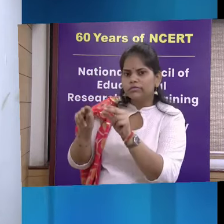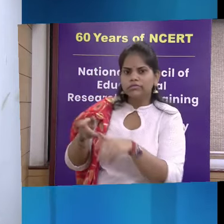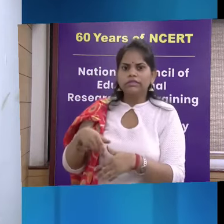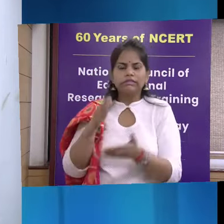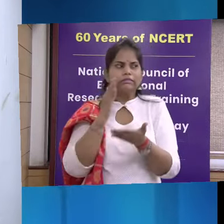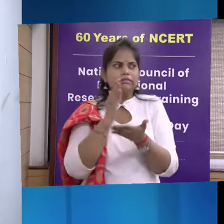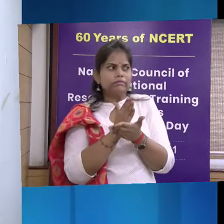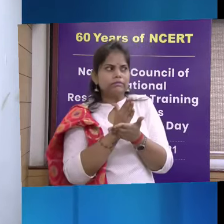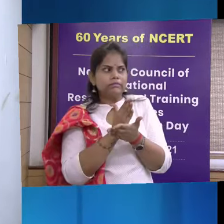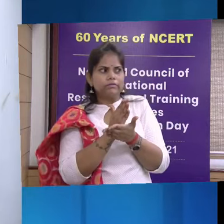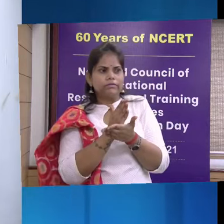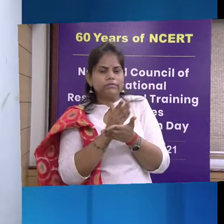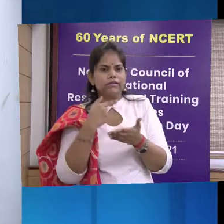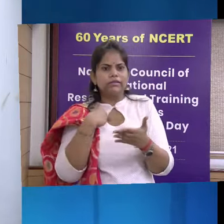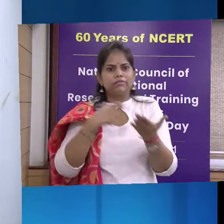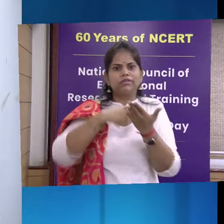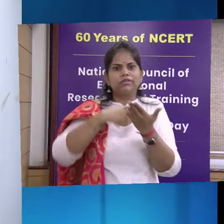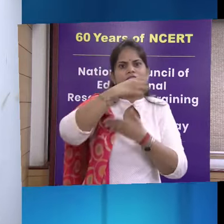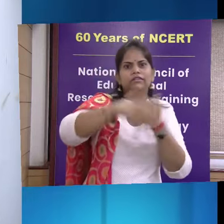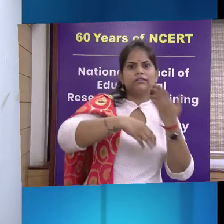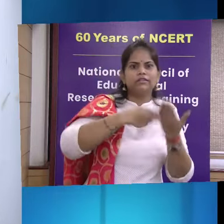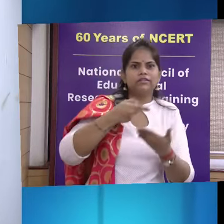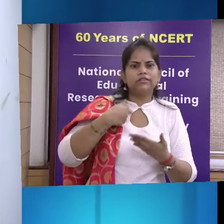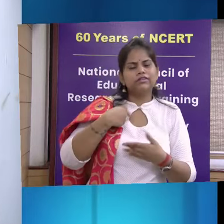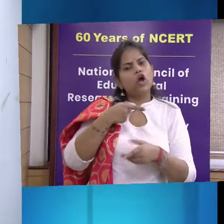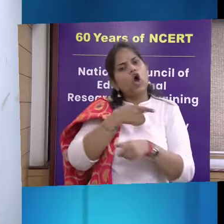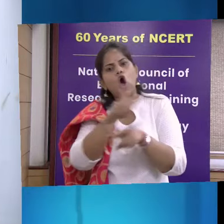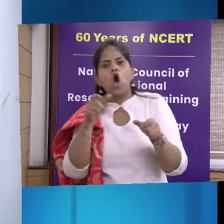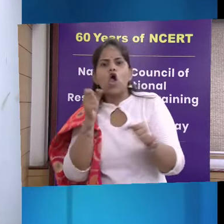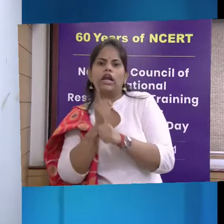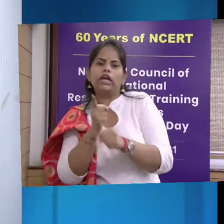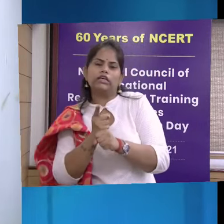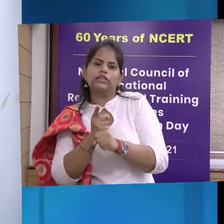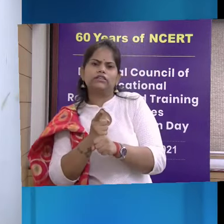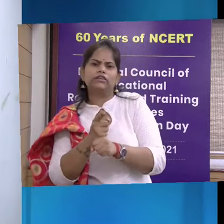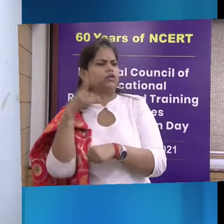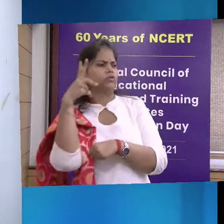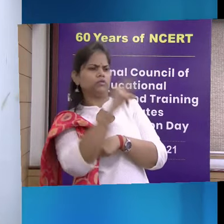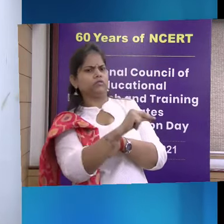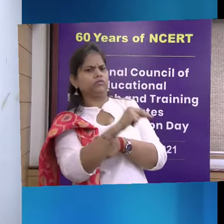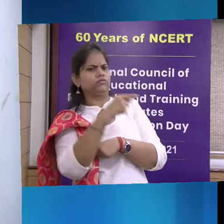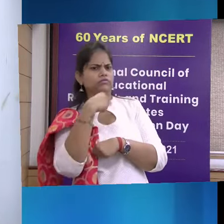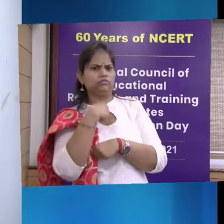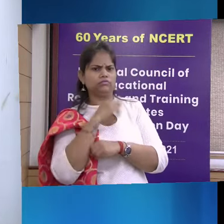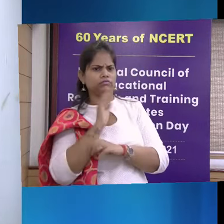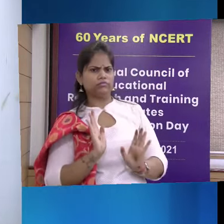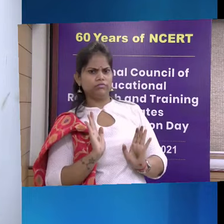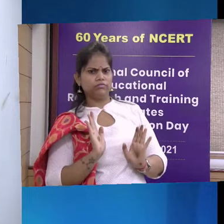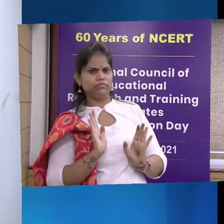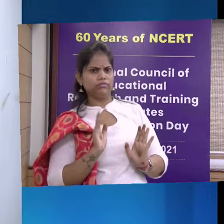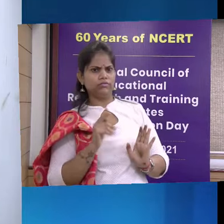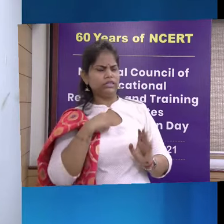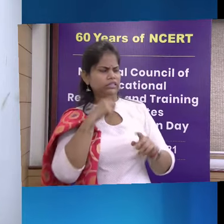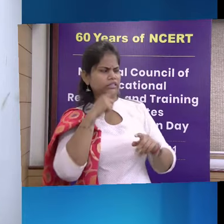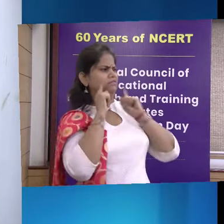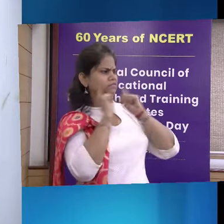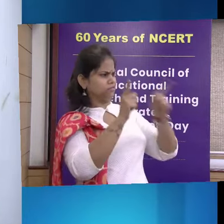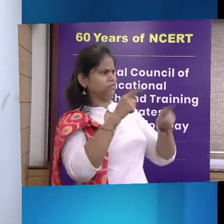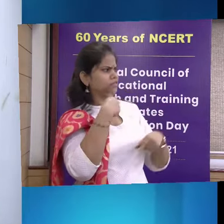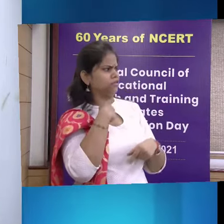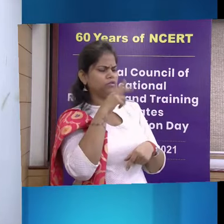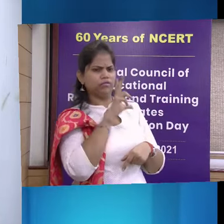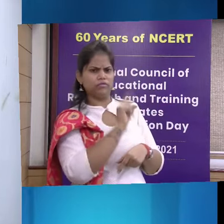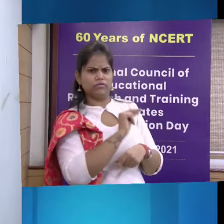Natives will serve as teachers. No, indeed, shouted the other two